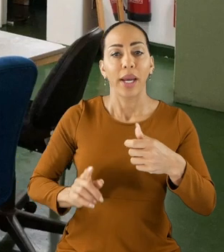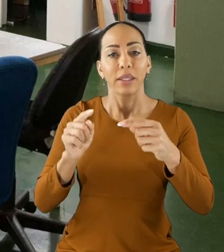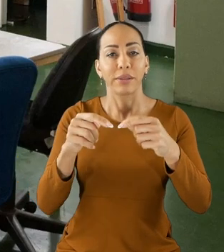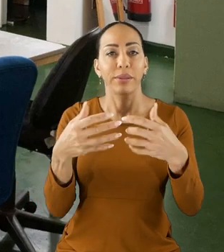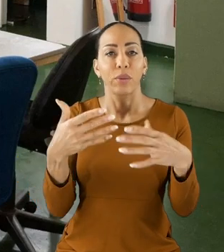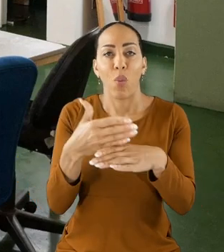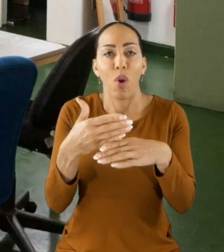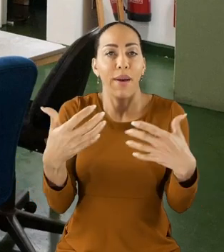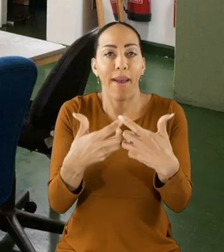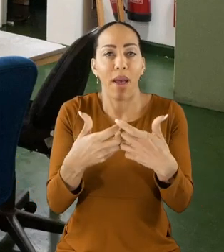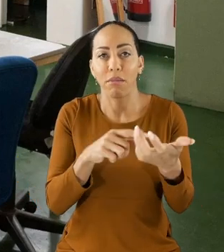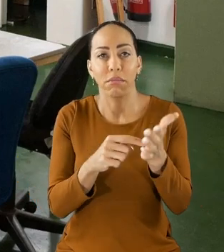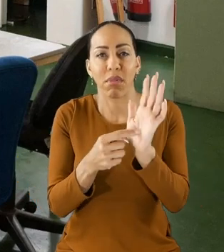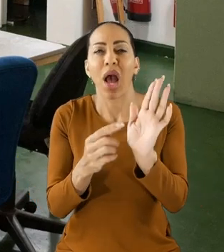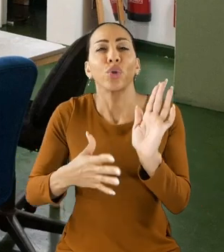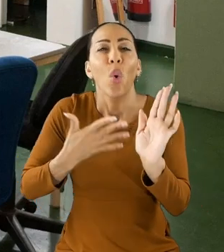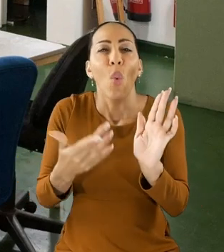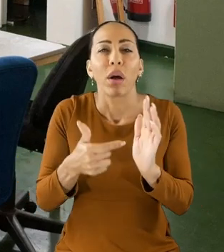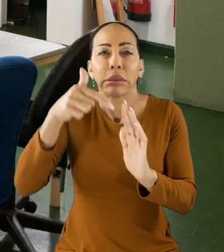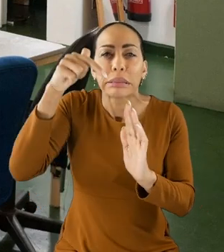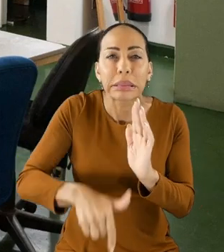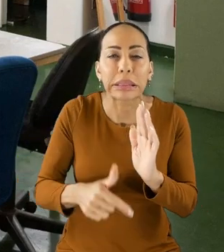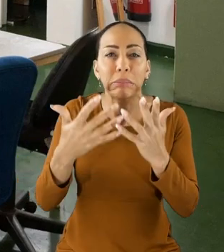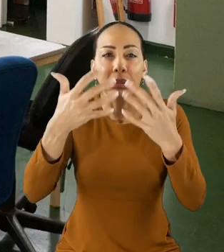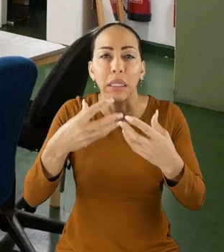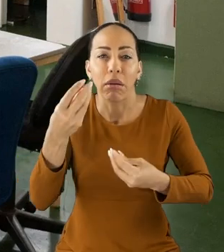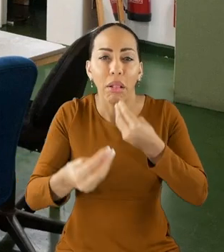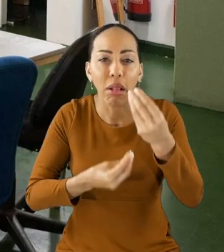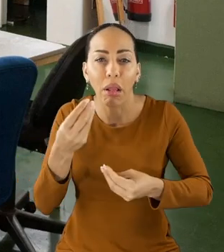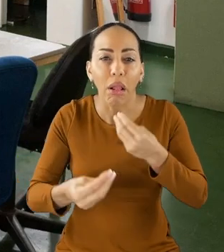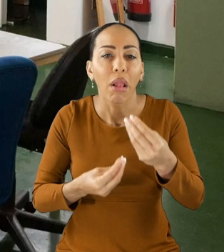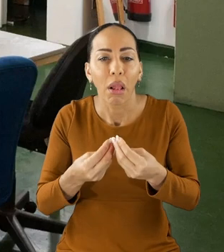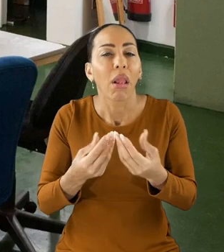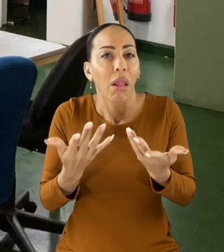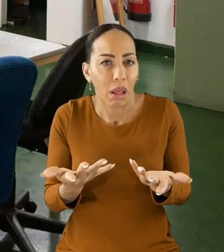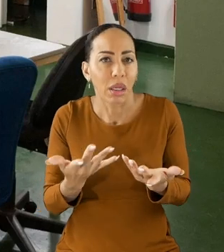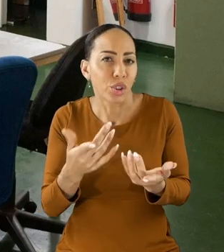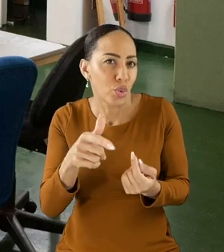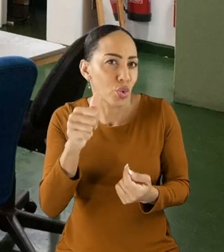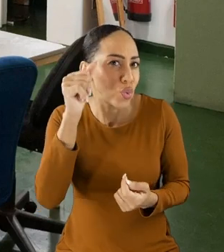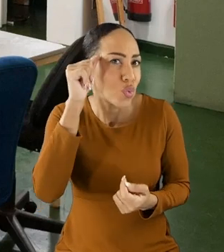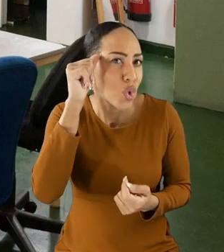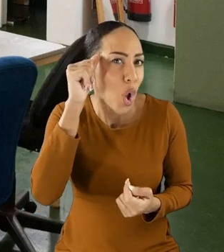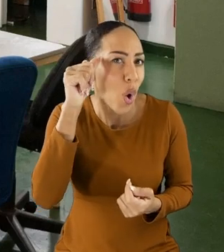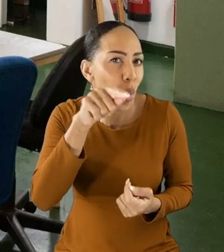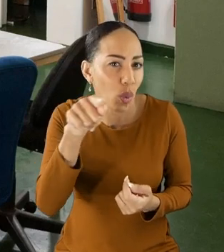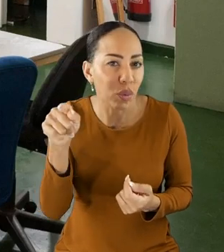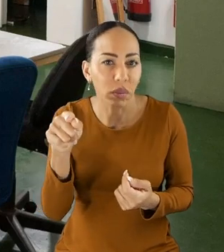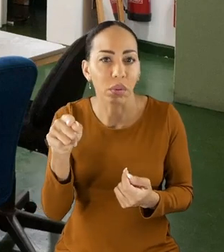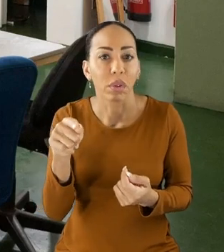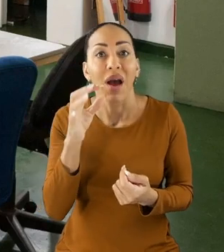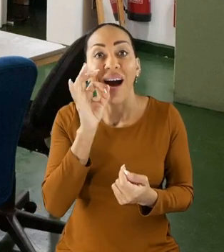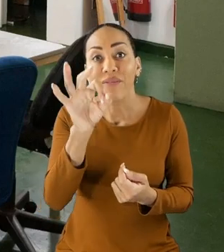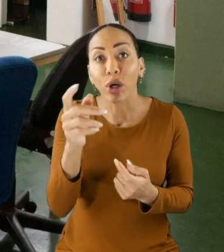over technically give too much of an over technical description of what we're doing today. It's very much about content generation. But just so you